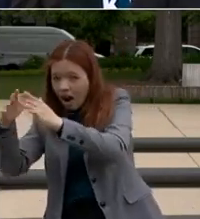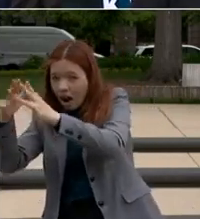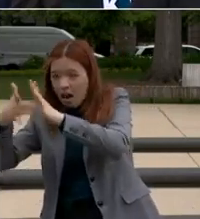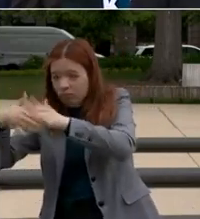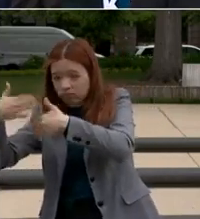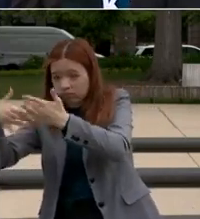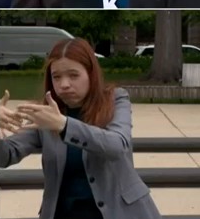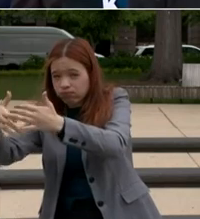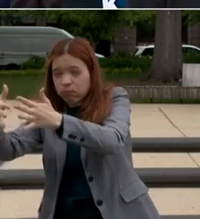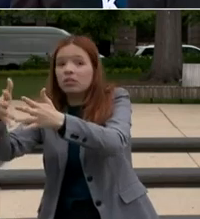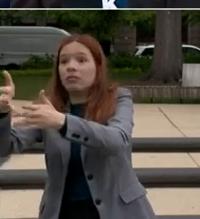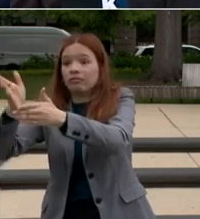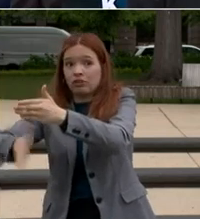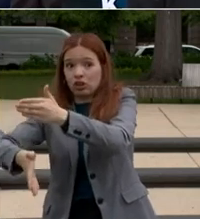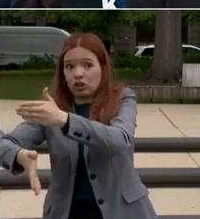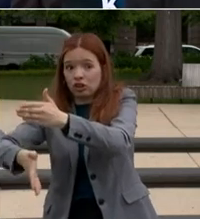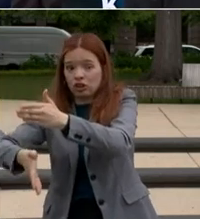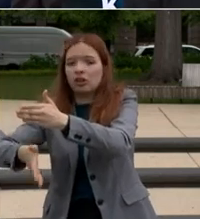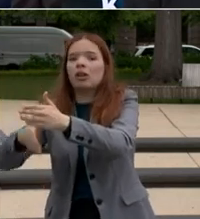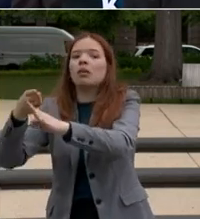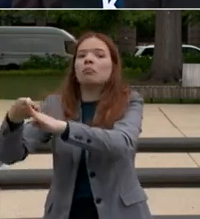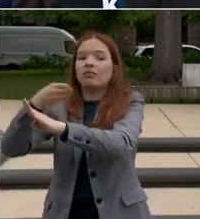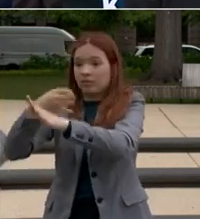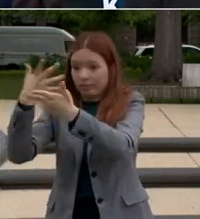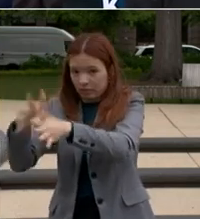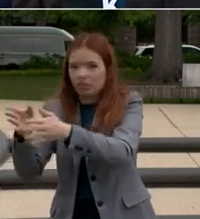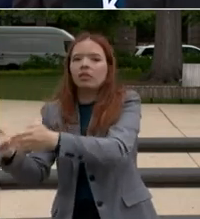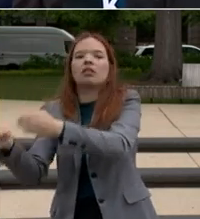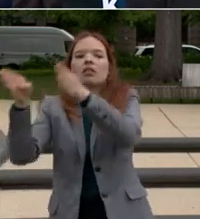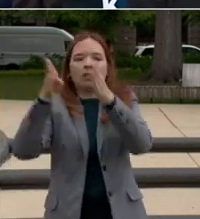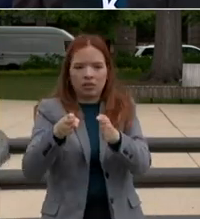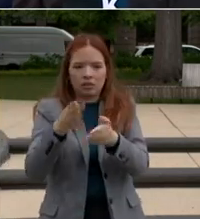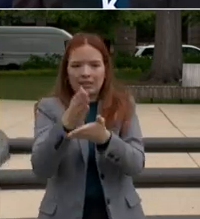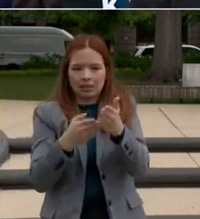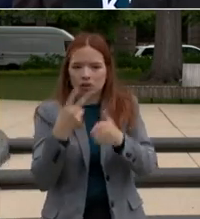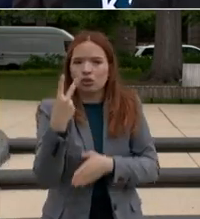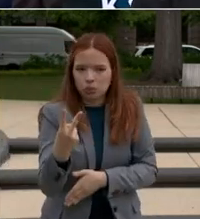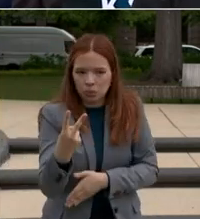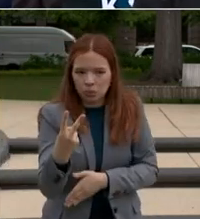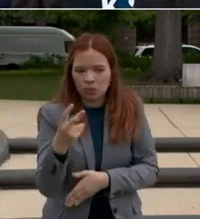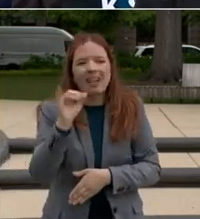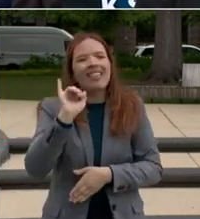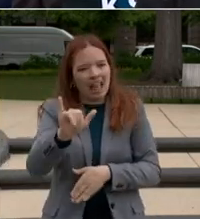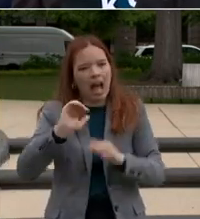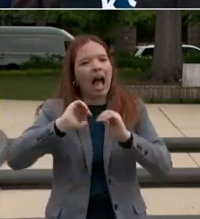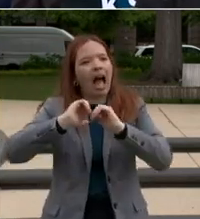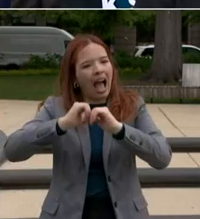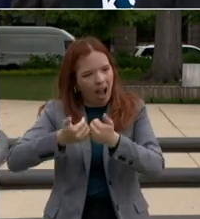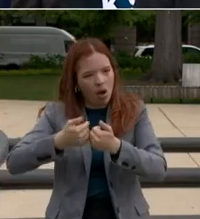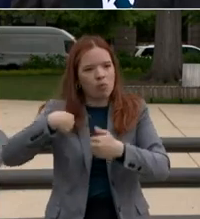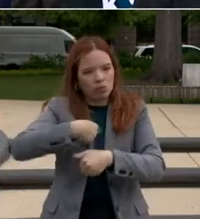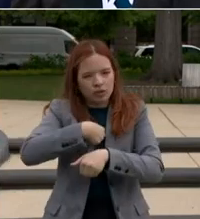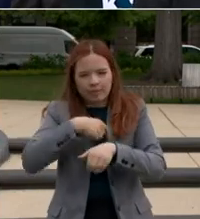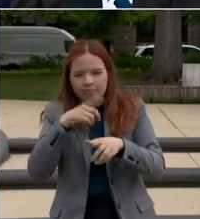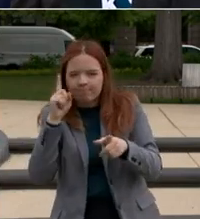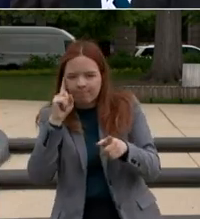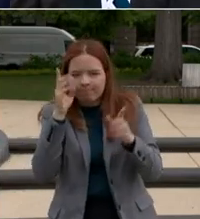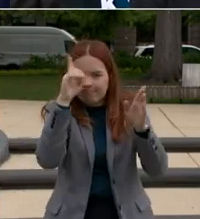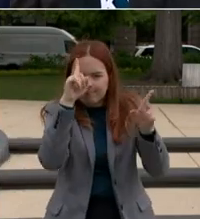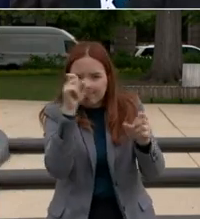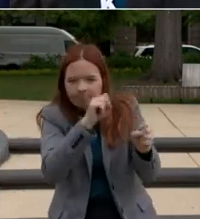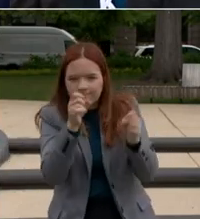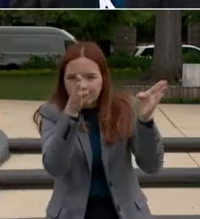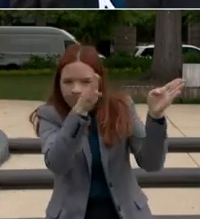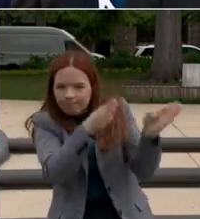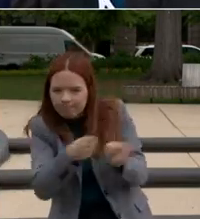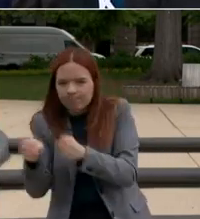and project there before we went on to segment 2. So that's how we're talking about mitigating the project. Also, we will work